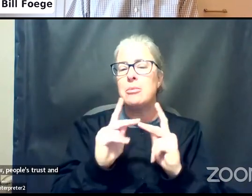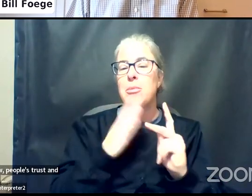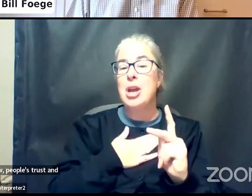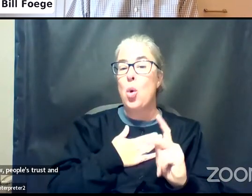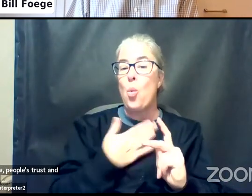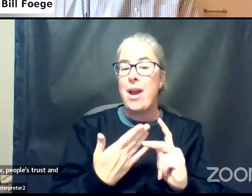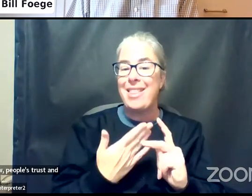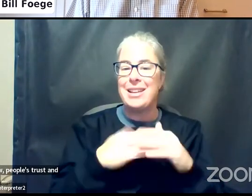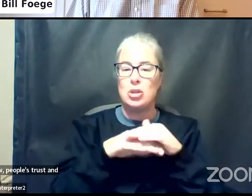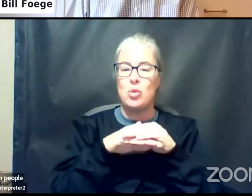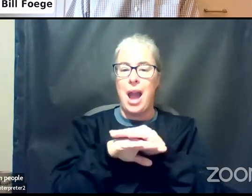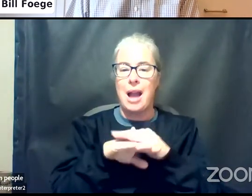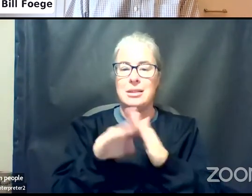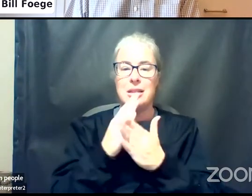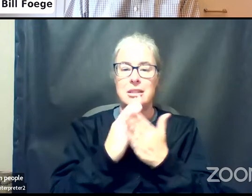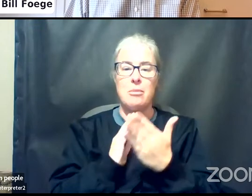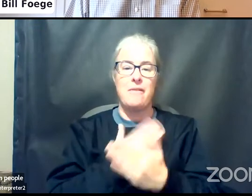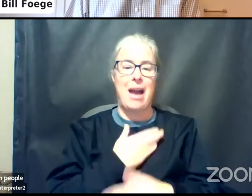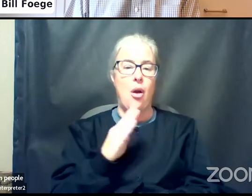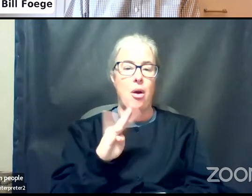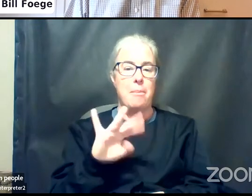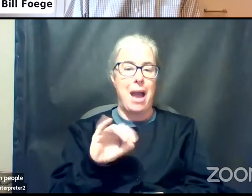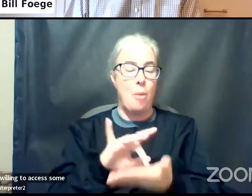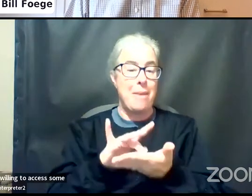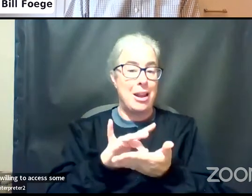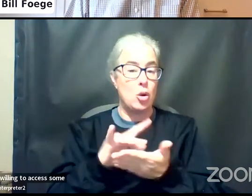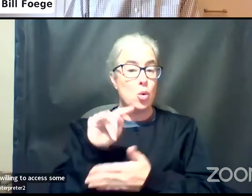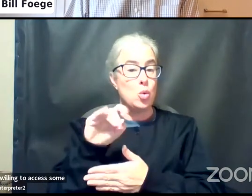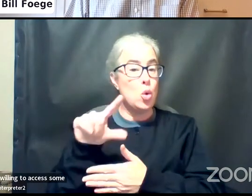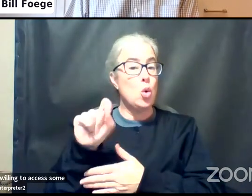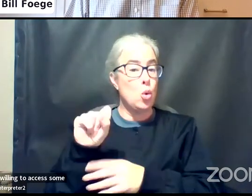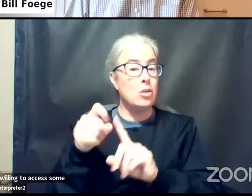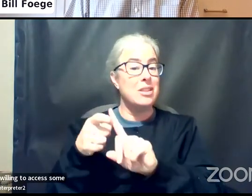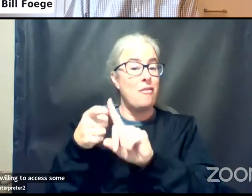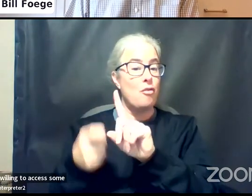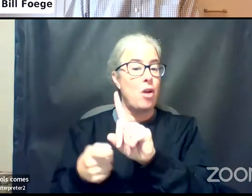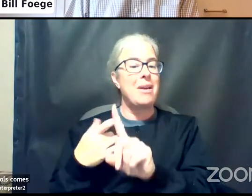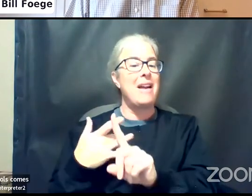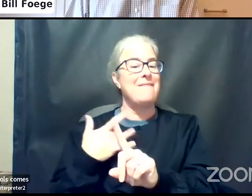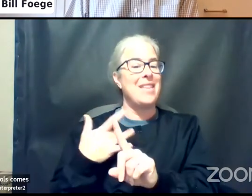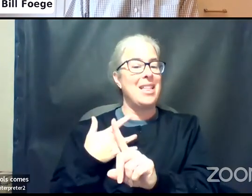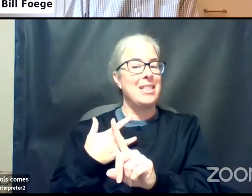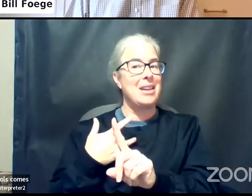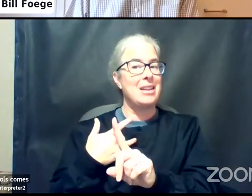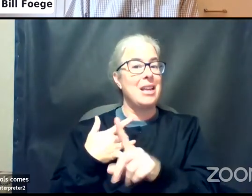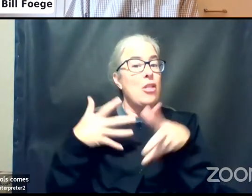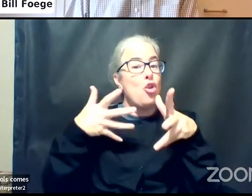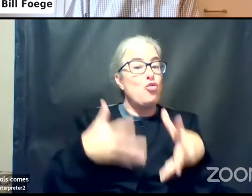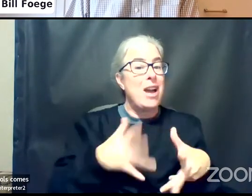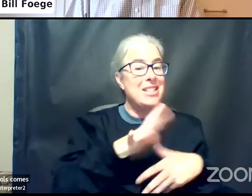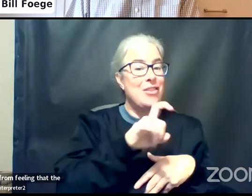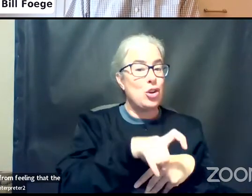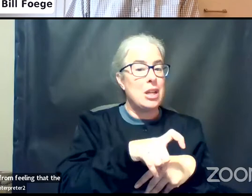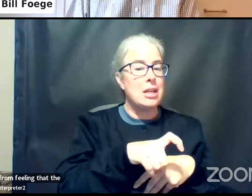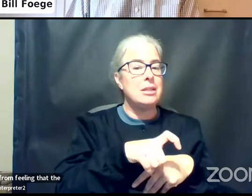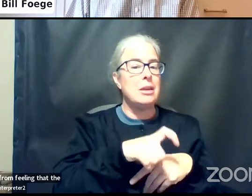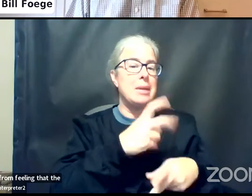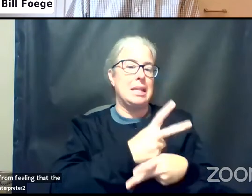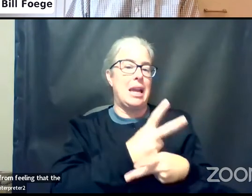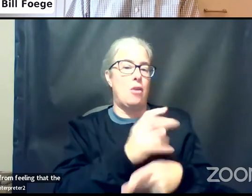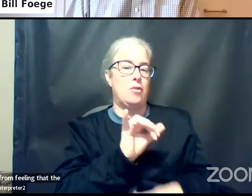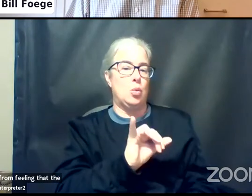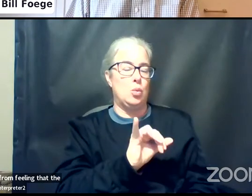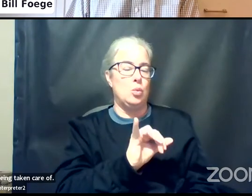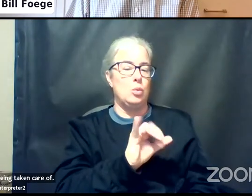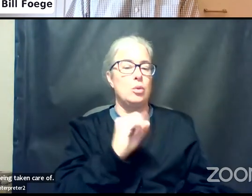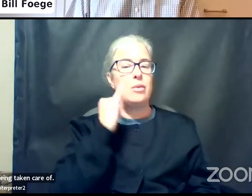willing to access some of our biomedical tools comes from feeling that the rest of their needs are also being taken care of